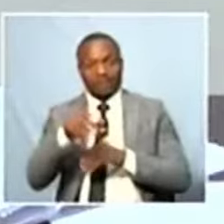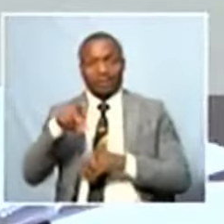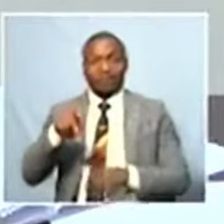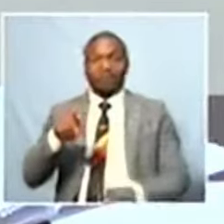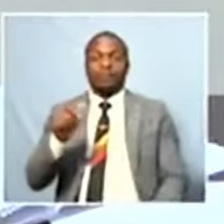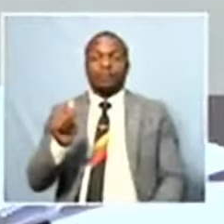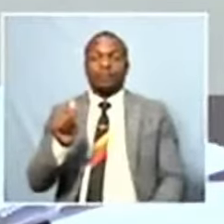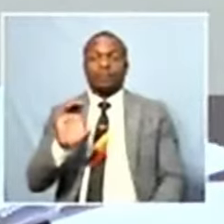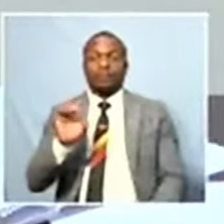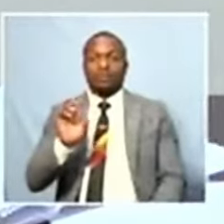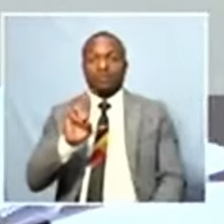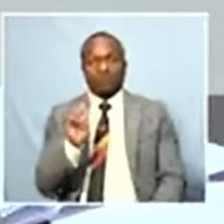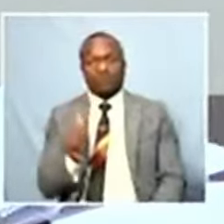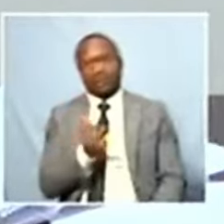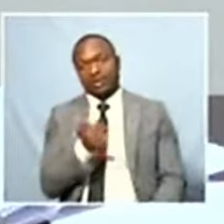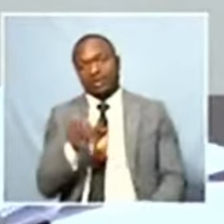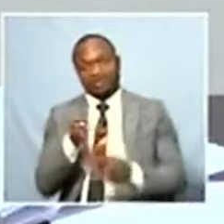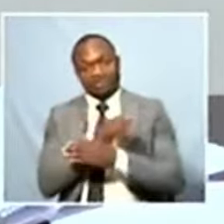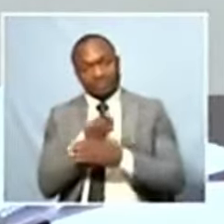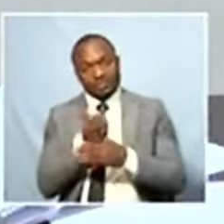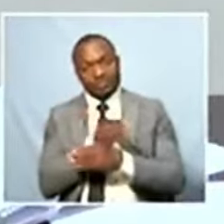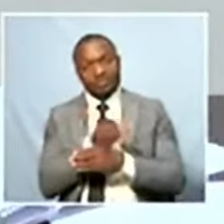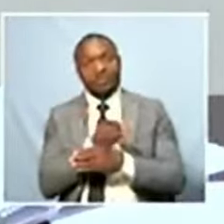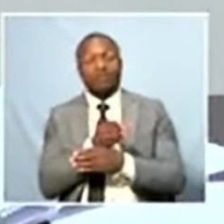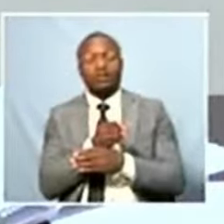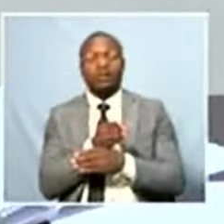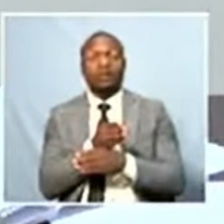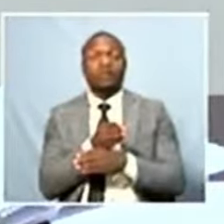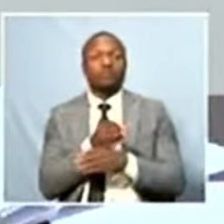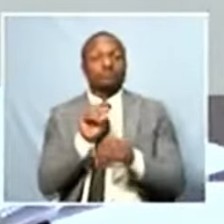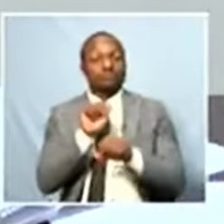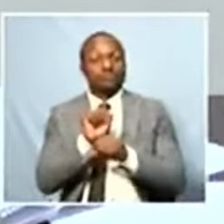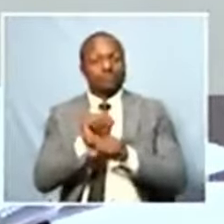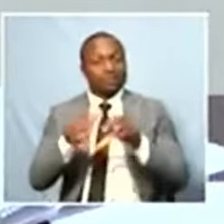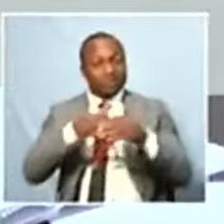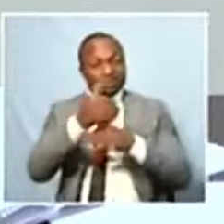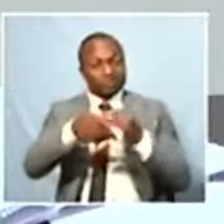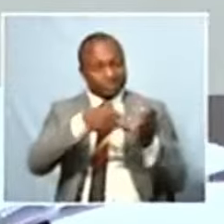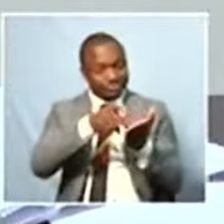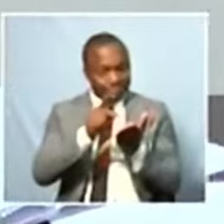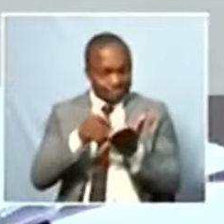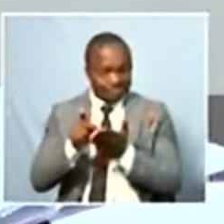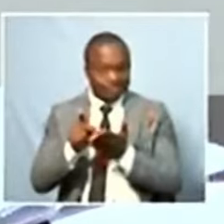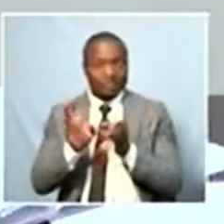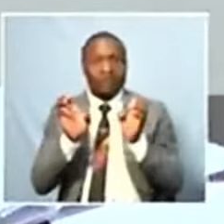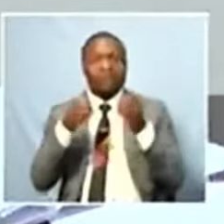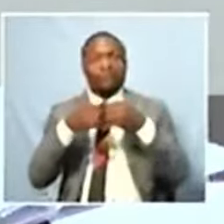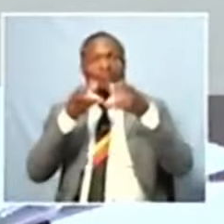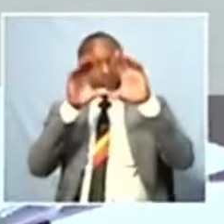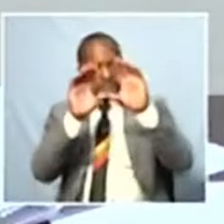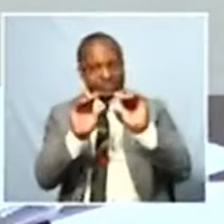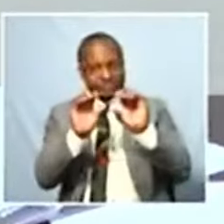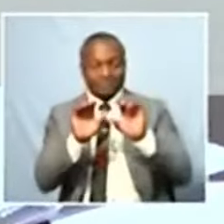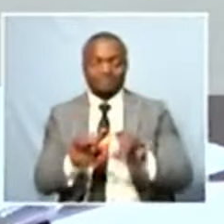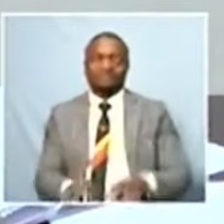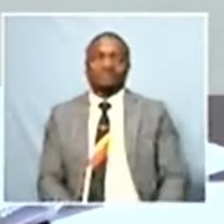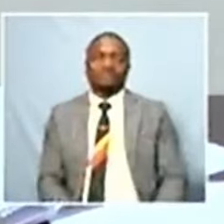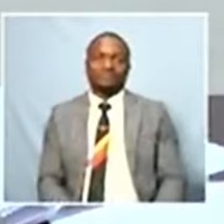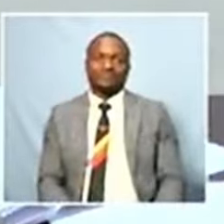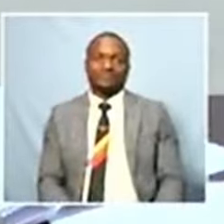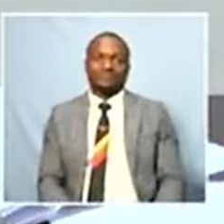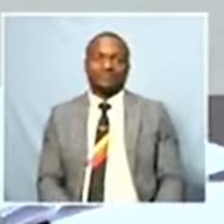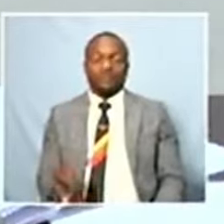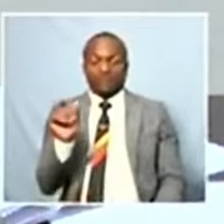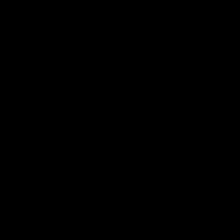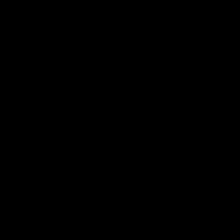institutions, formal businesses bidding for jobs out there, formal businesses being paid into bank accounts with formal institutions. At